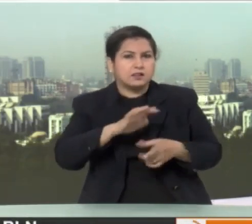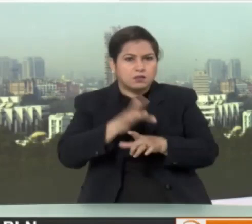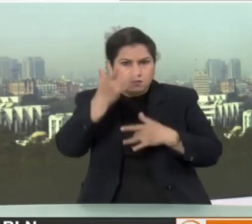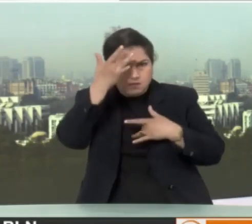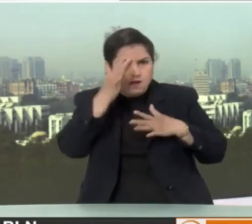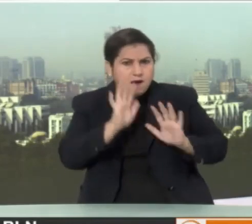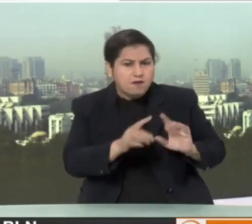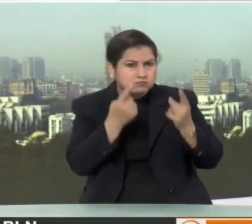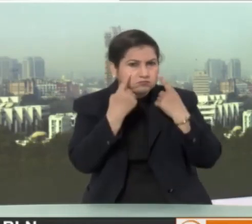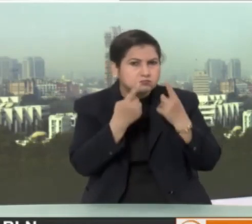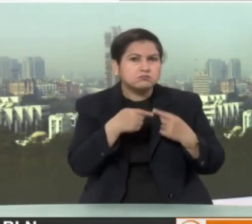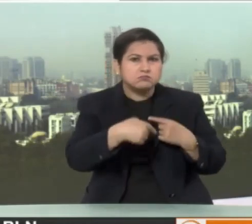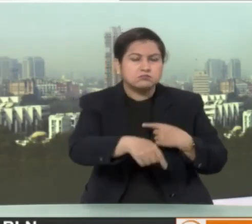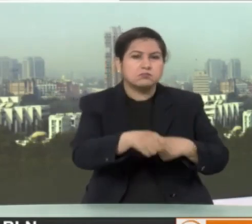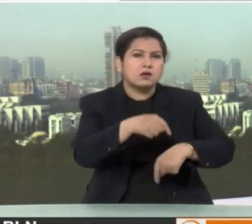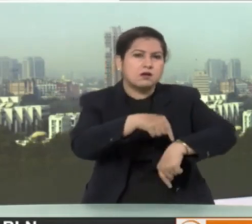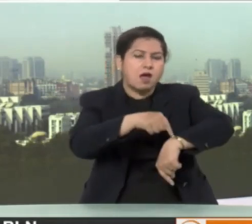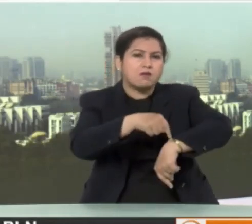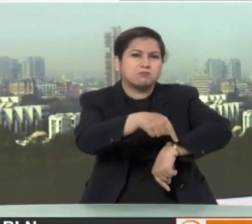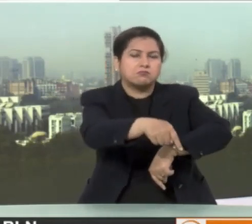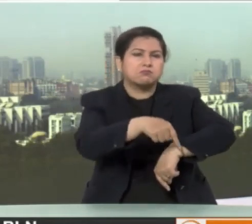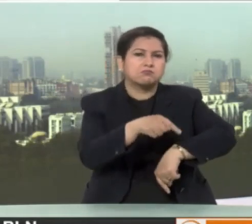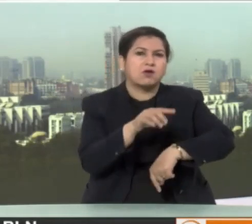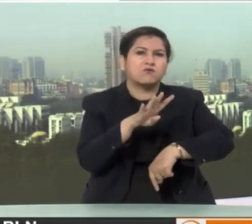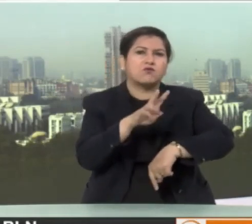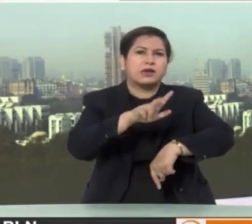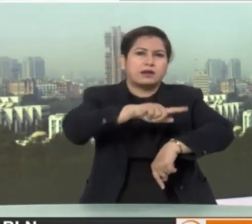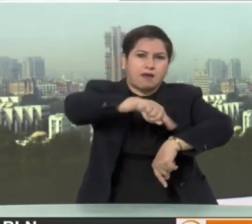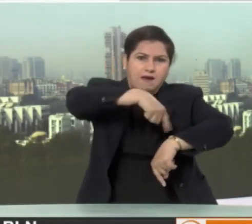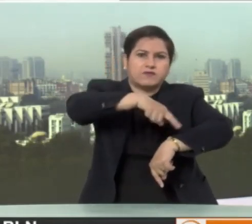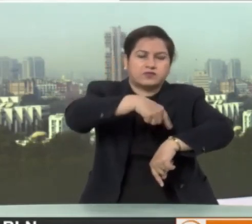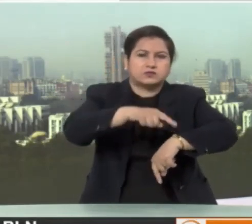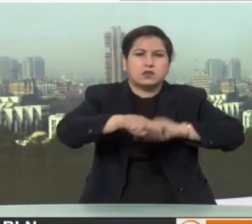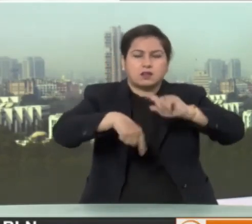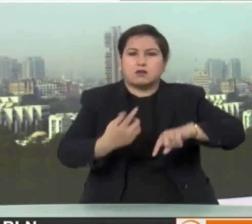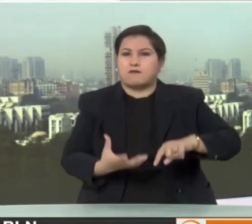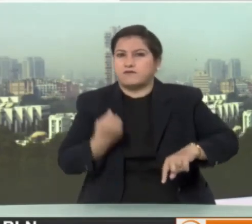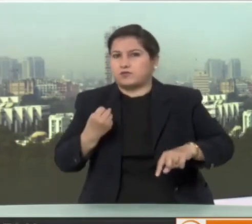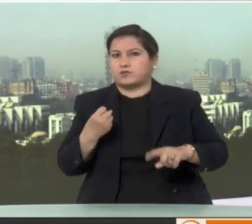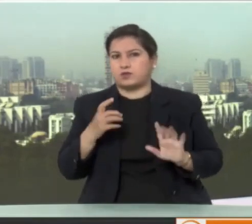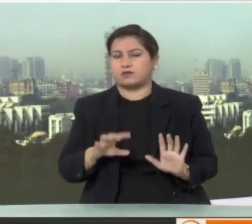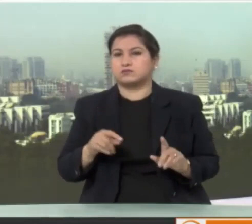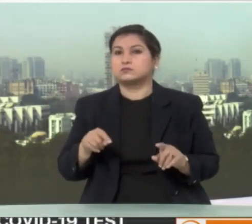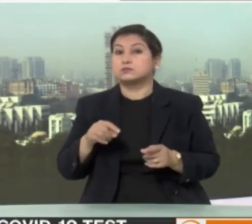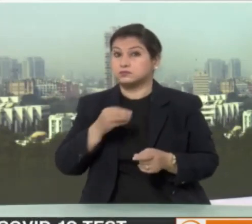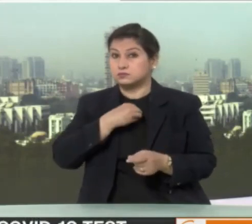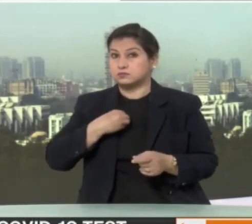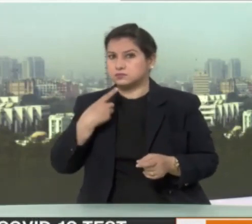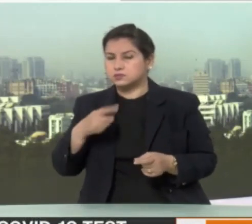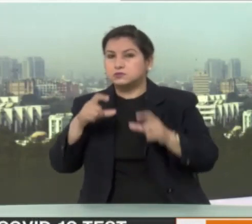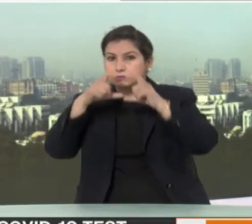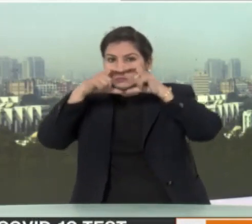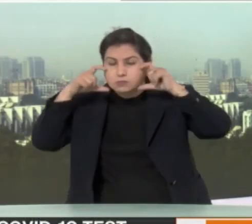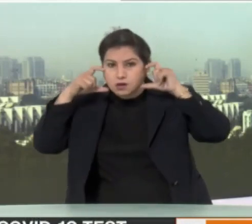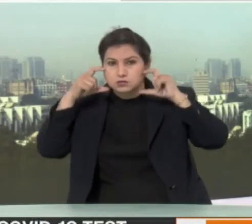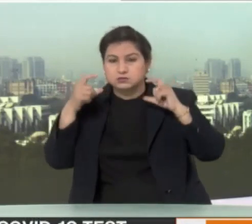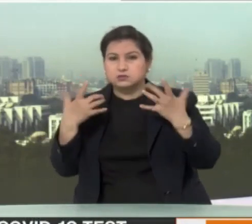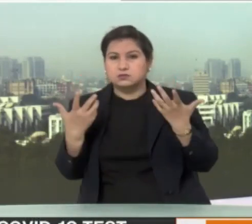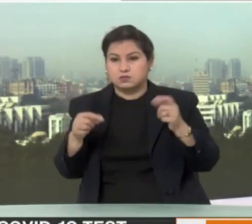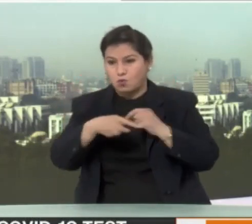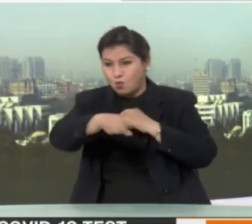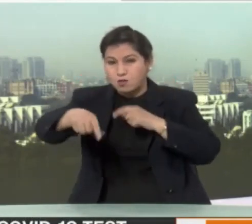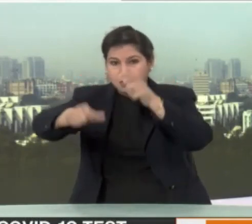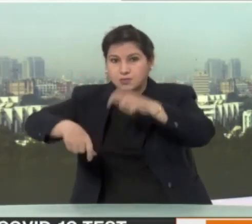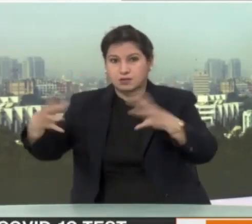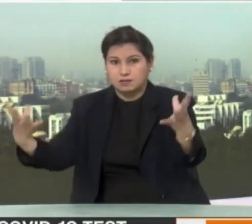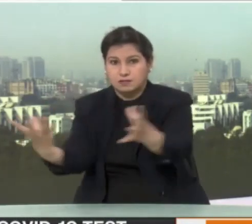this genetic test takes up to 48 hours for results to come in, doctors say that its ability for mass screening sets it